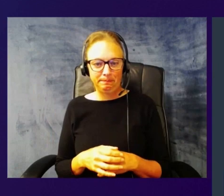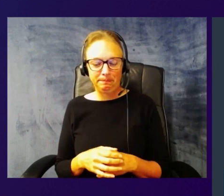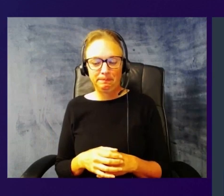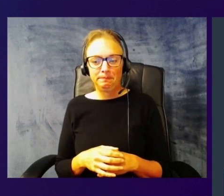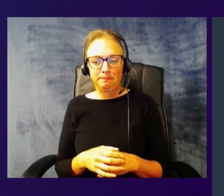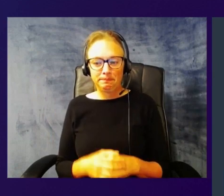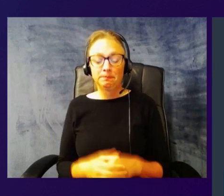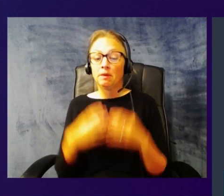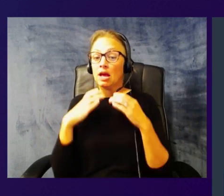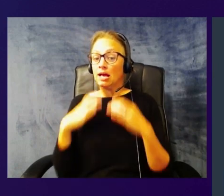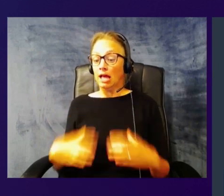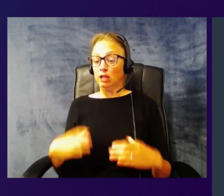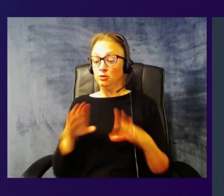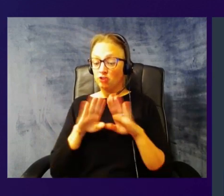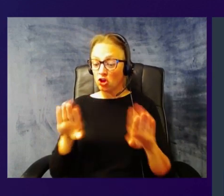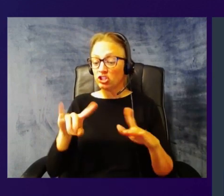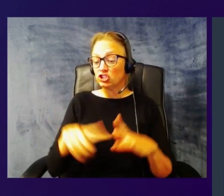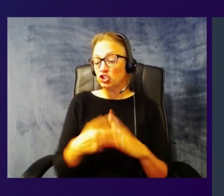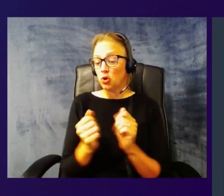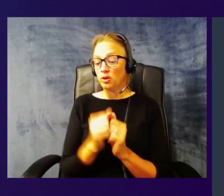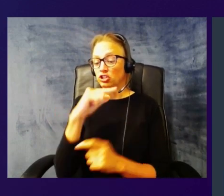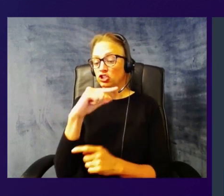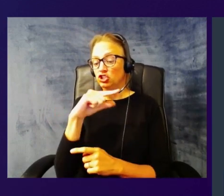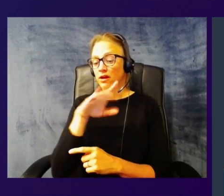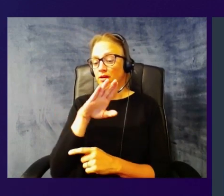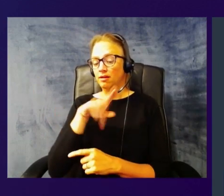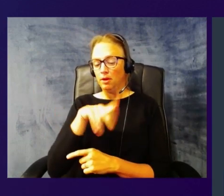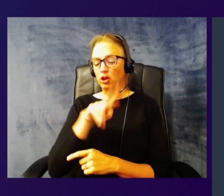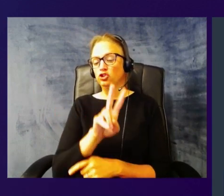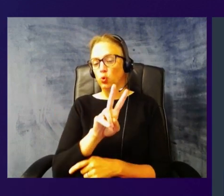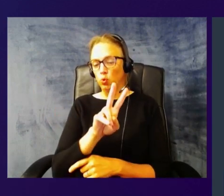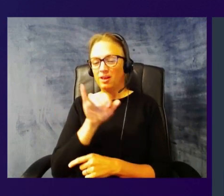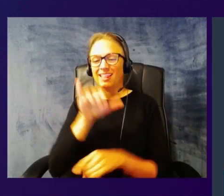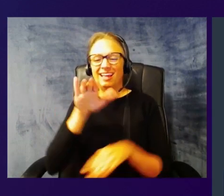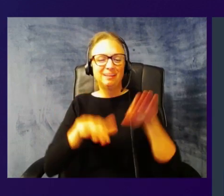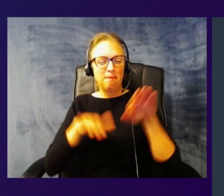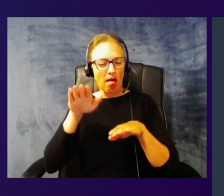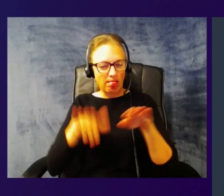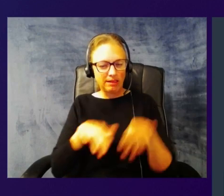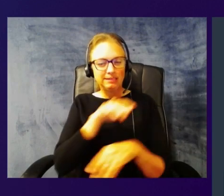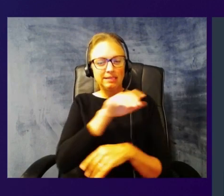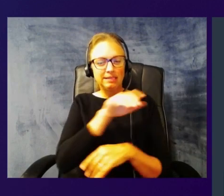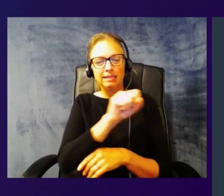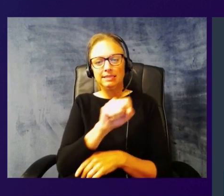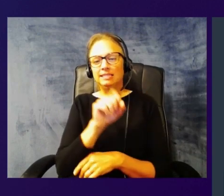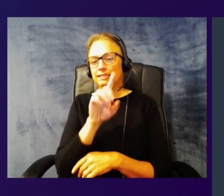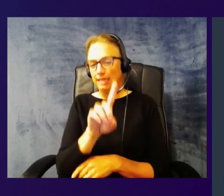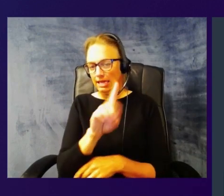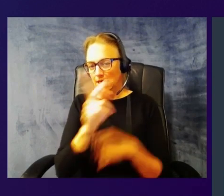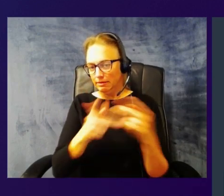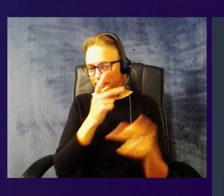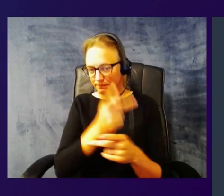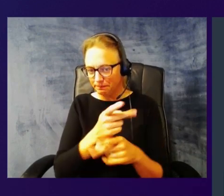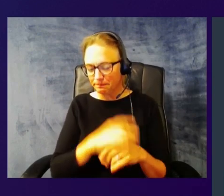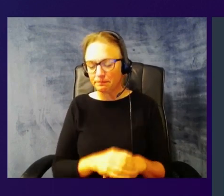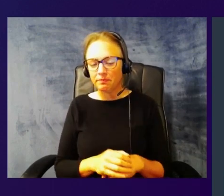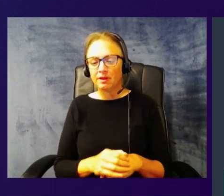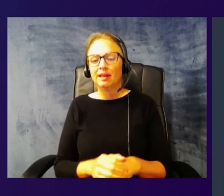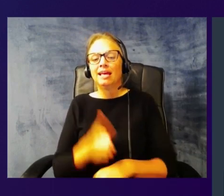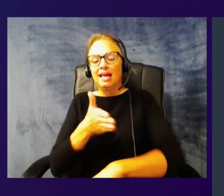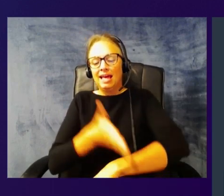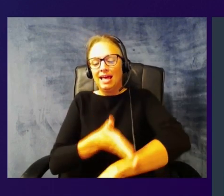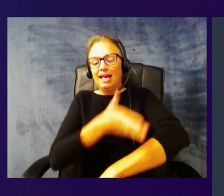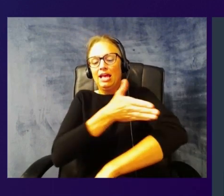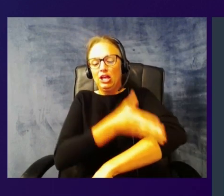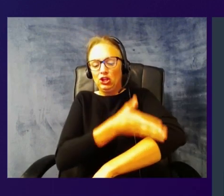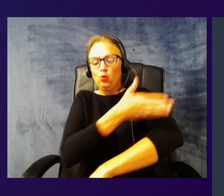Customers generally start with GP2 volumes, which are a balanced SSD-based volume type that increases in performance as they increase